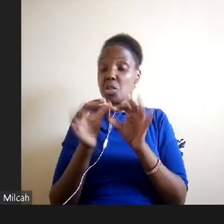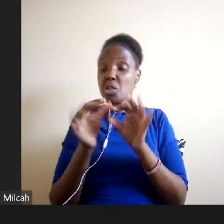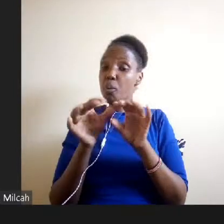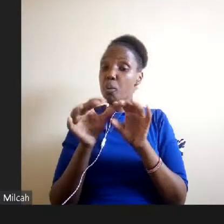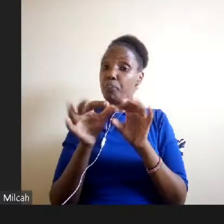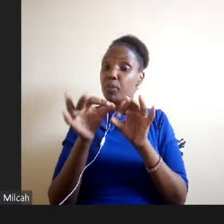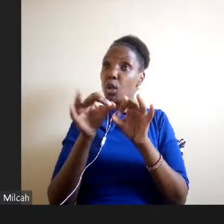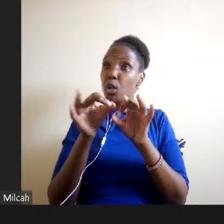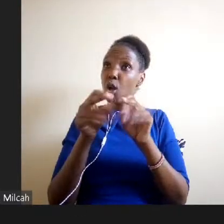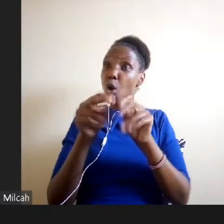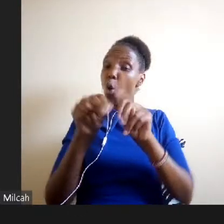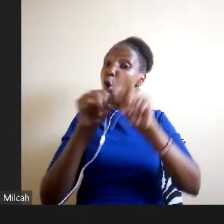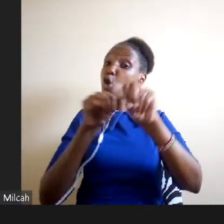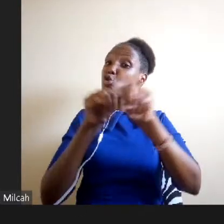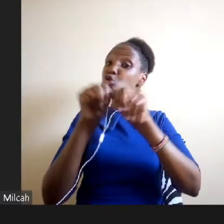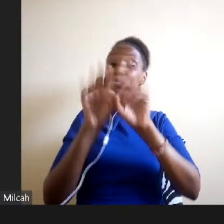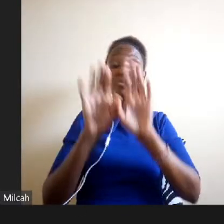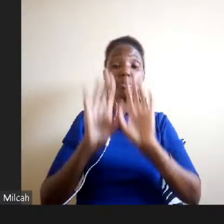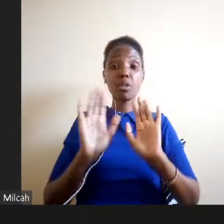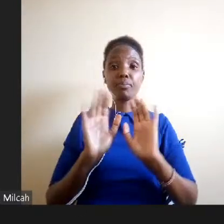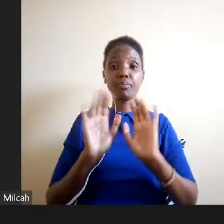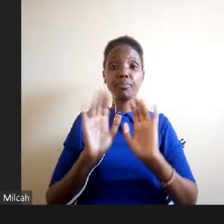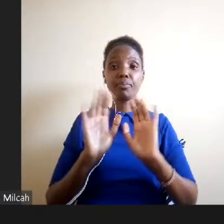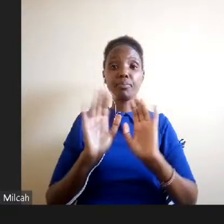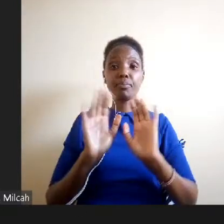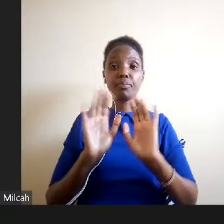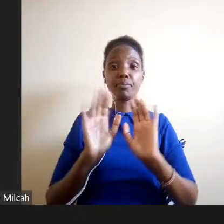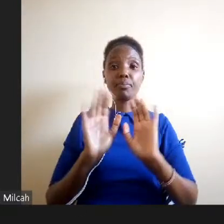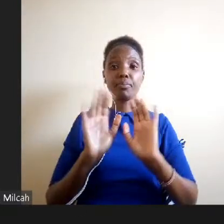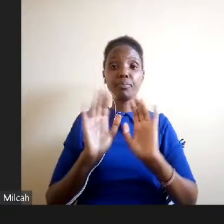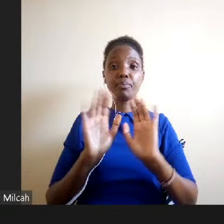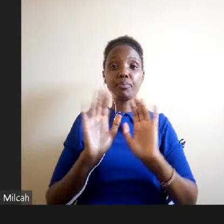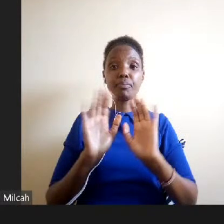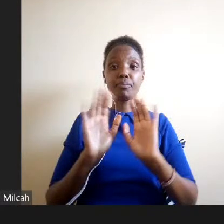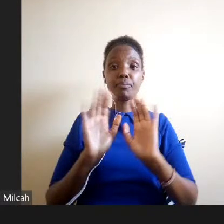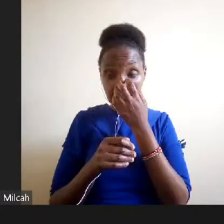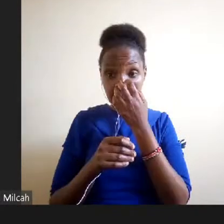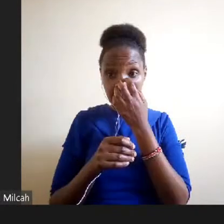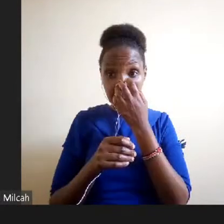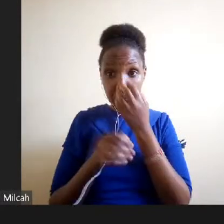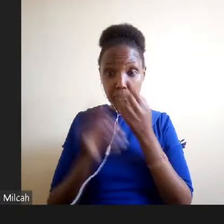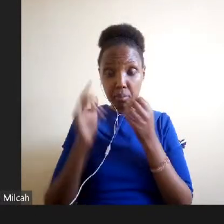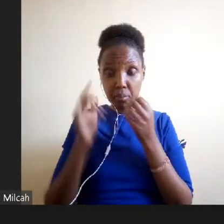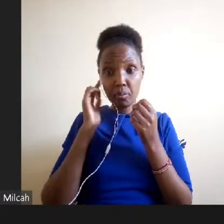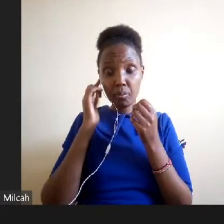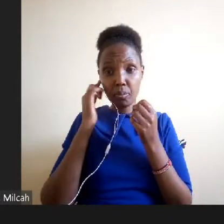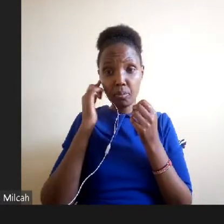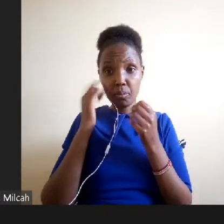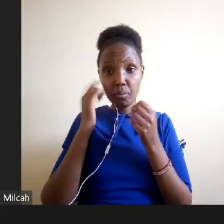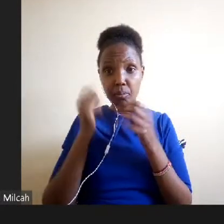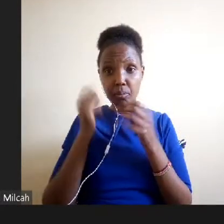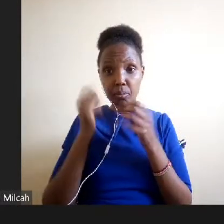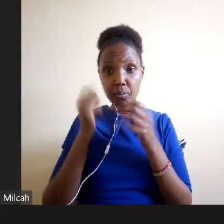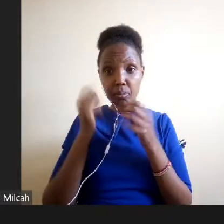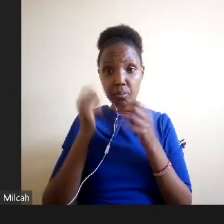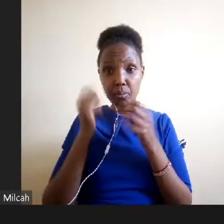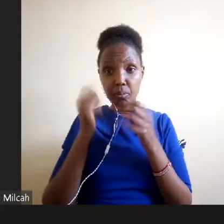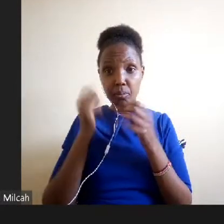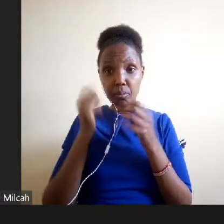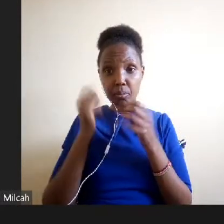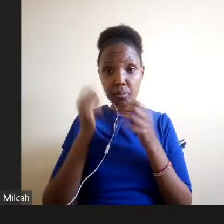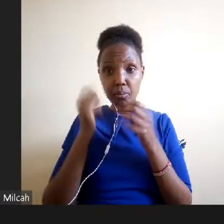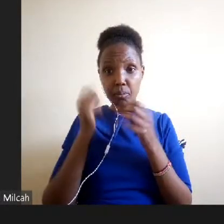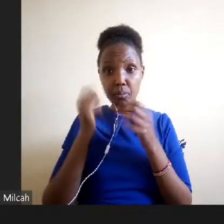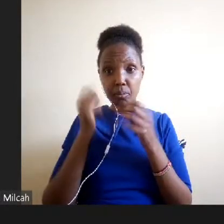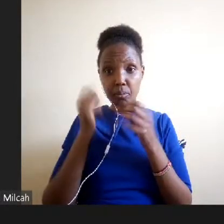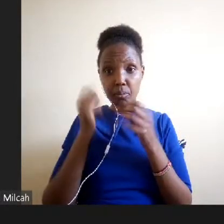conversation your child is given. And then do not condone bullying. If your child is the one who is bullying other children, find out why and